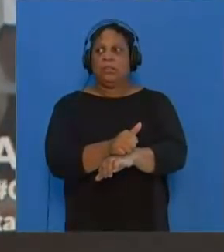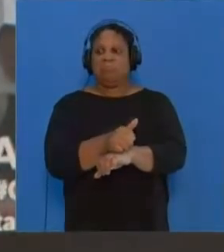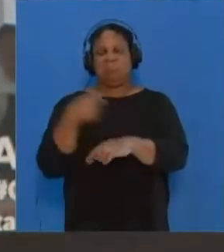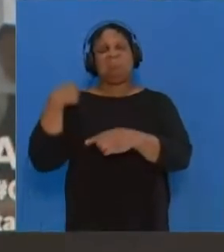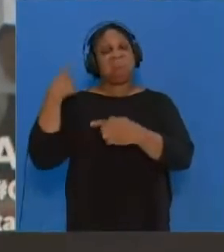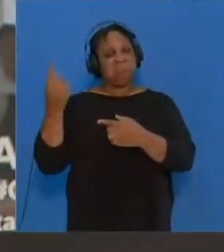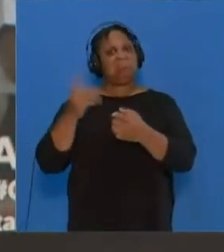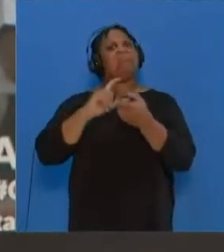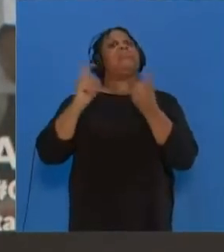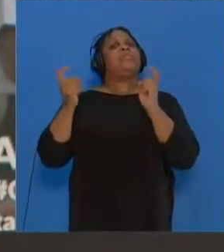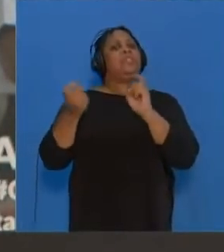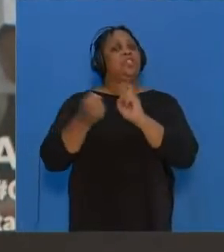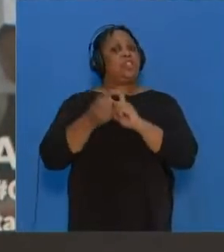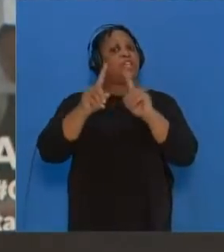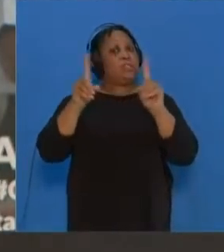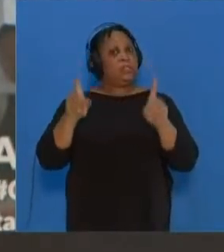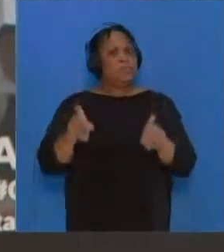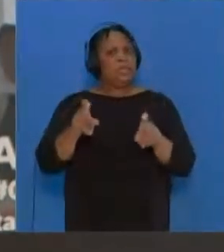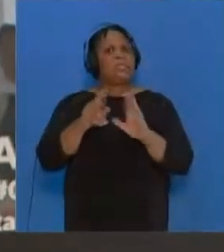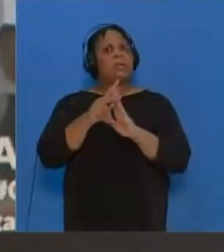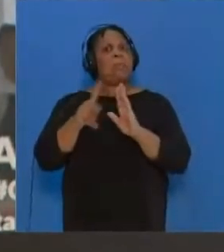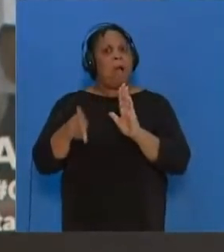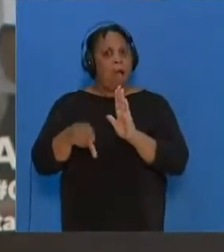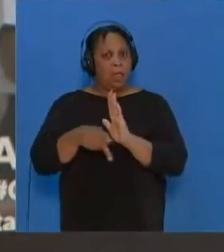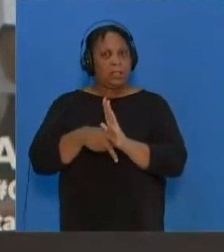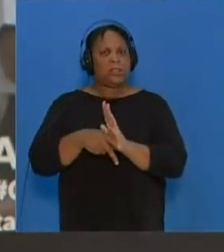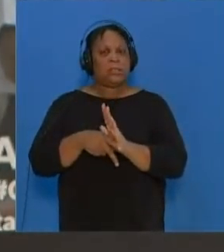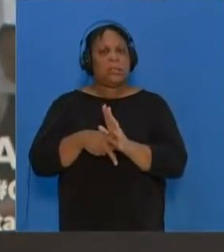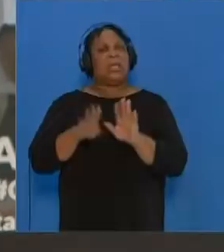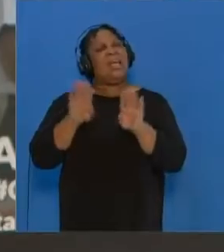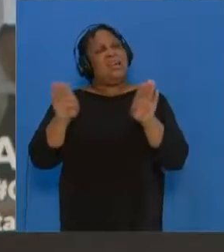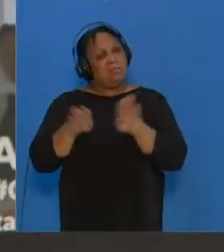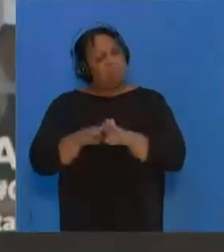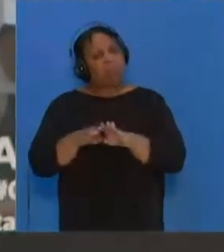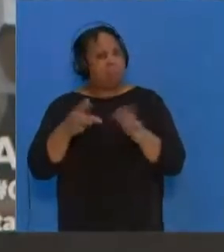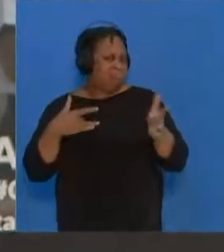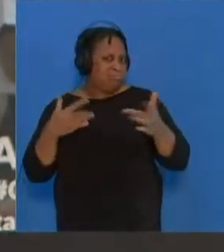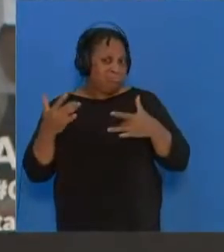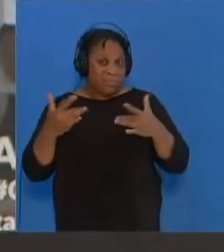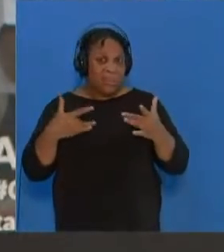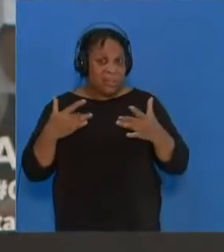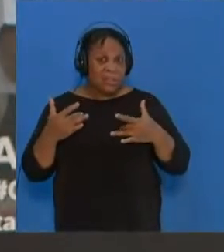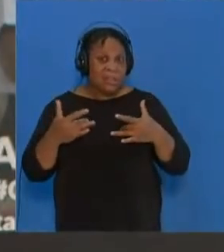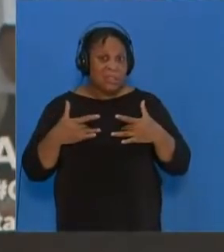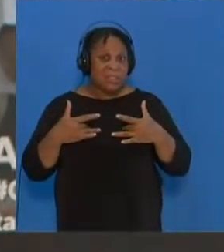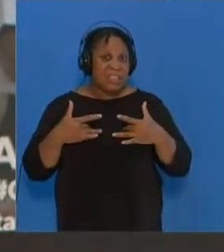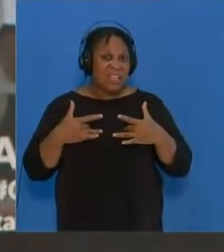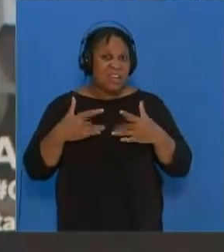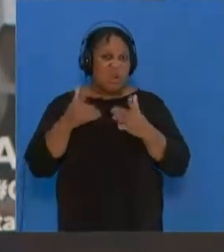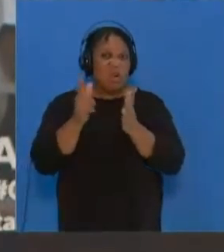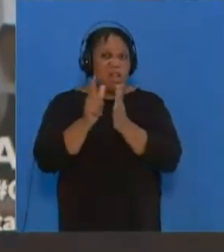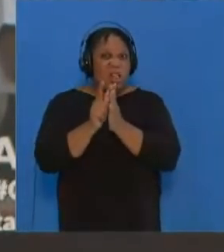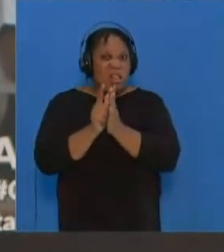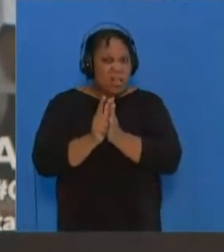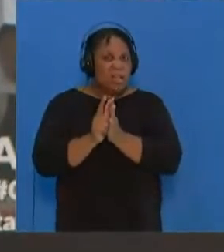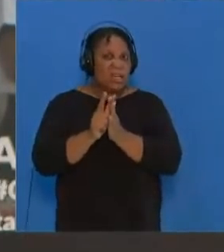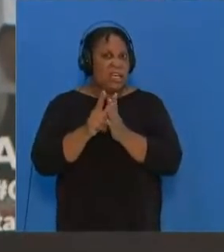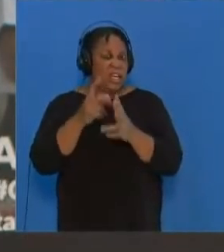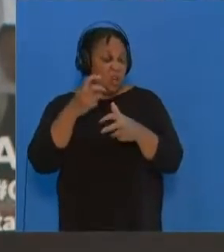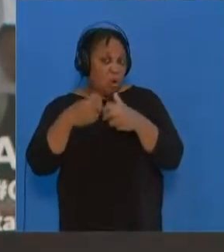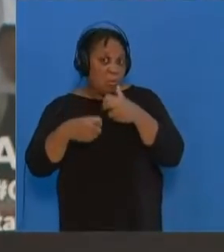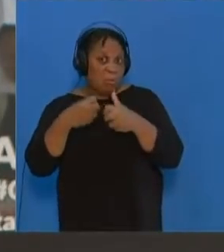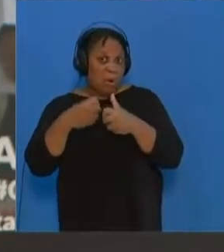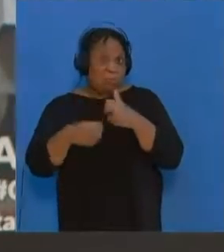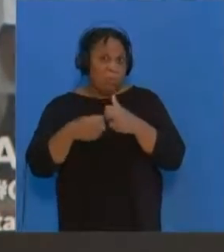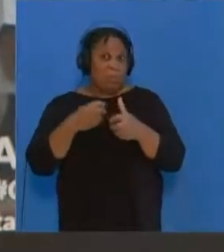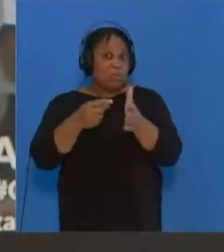since changed its testing policy, and has Bermuda considered similar legal implications before accepting visitors and requiring